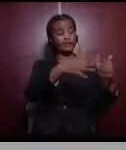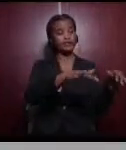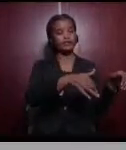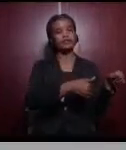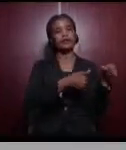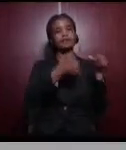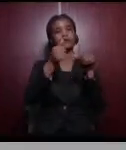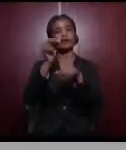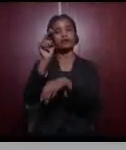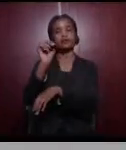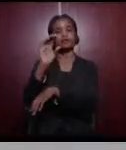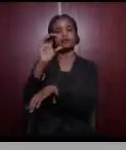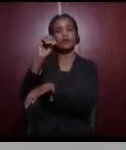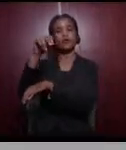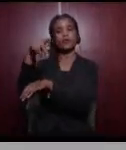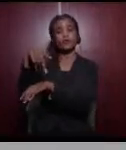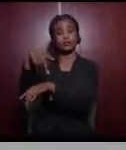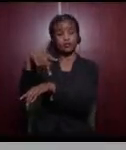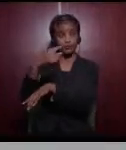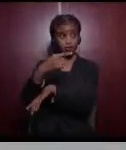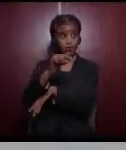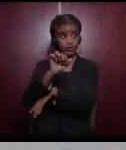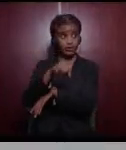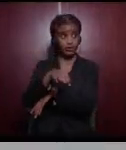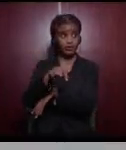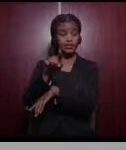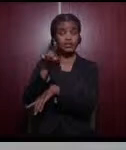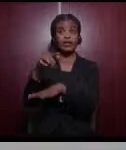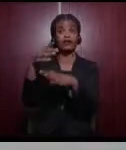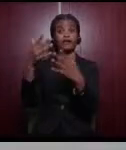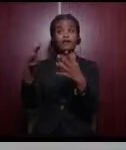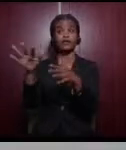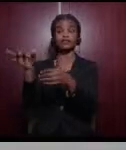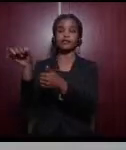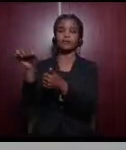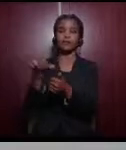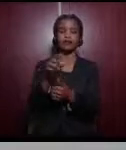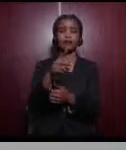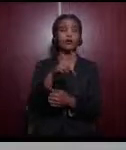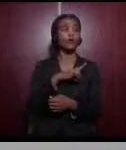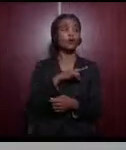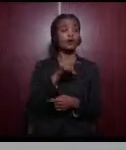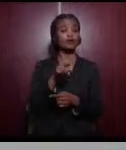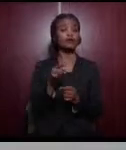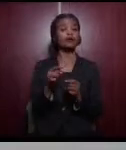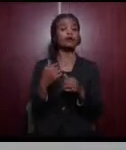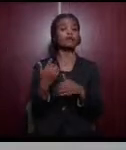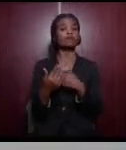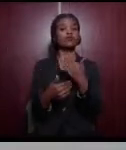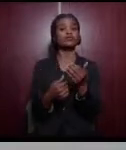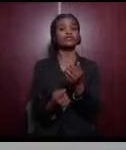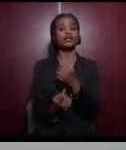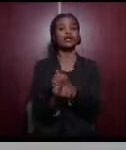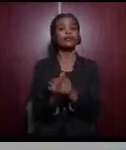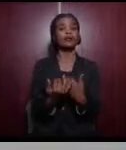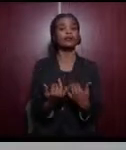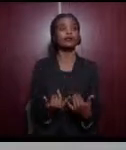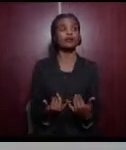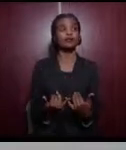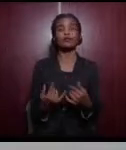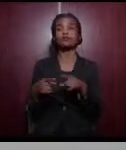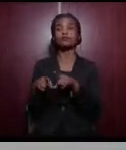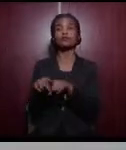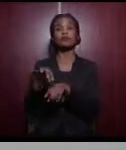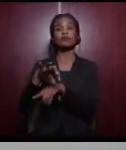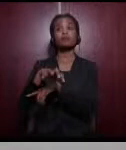then we'll then take it from there, because the process that is unfolding here, it's also unfolding in other provinces,